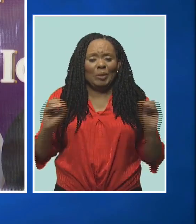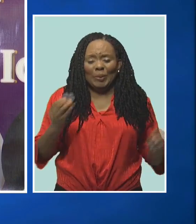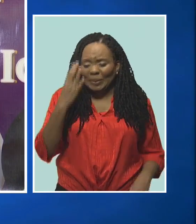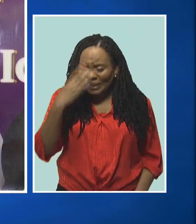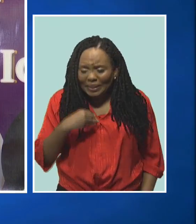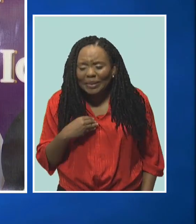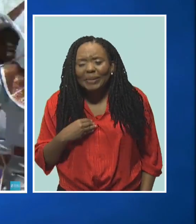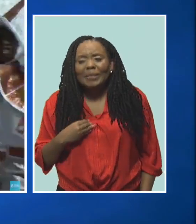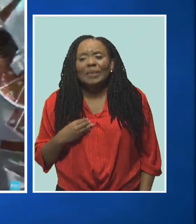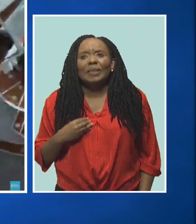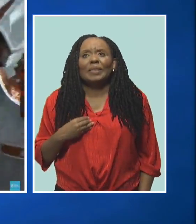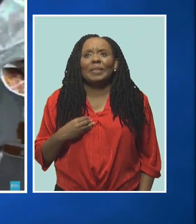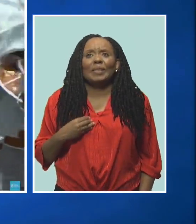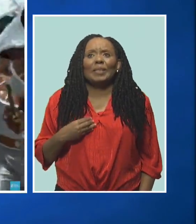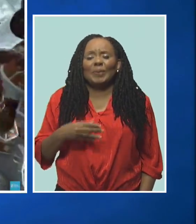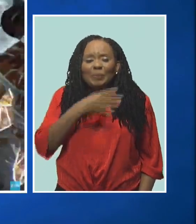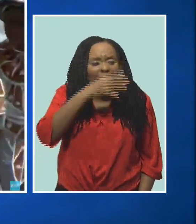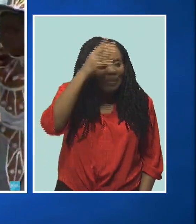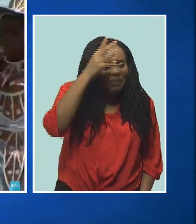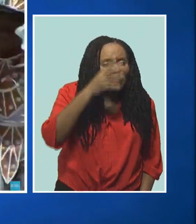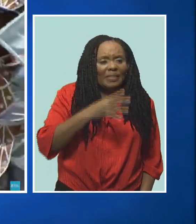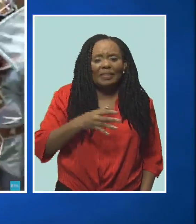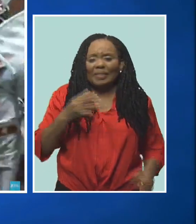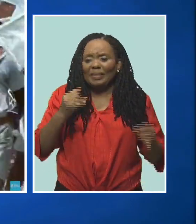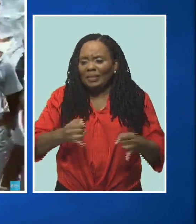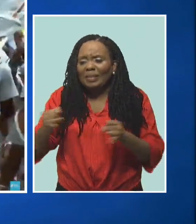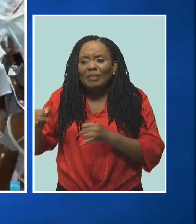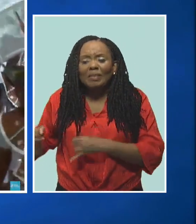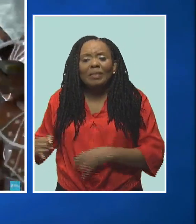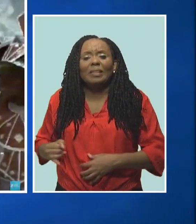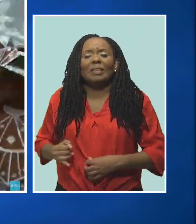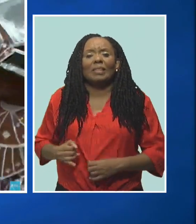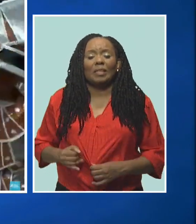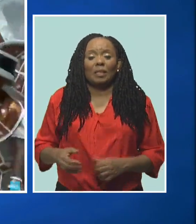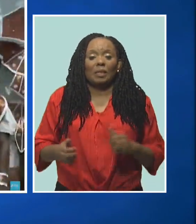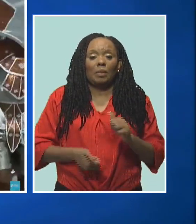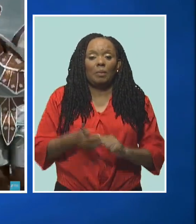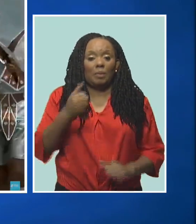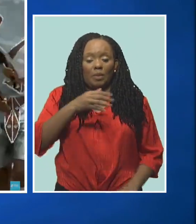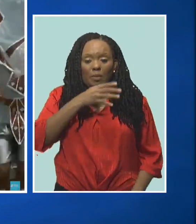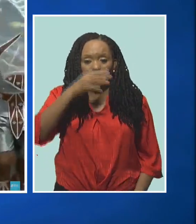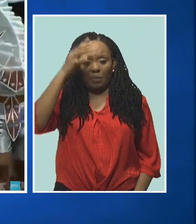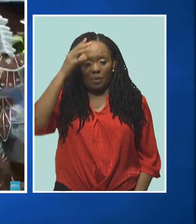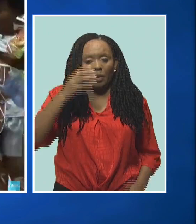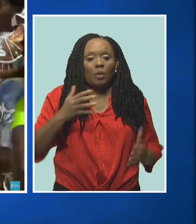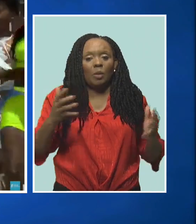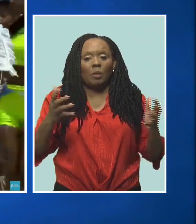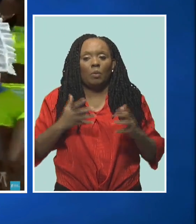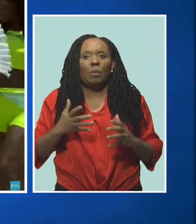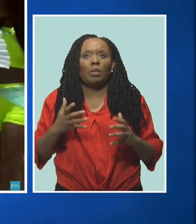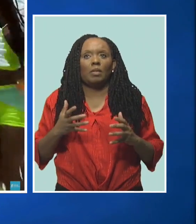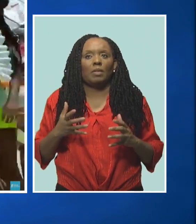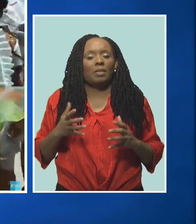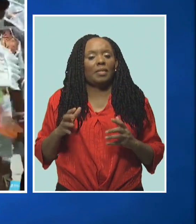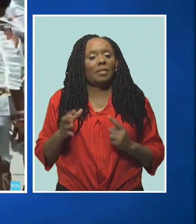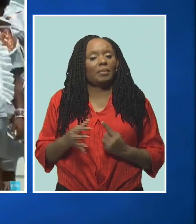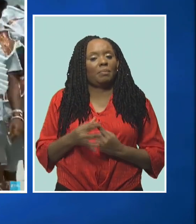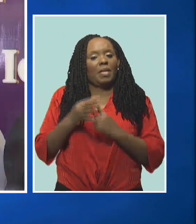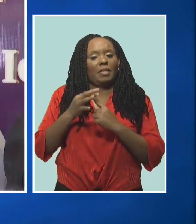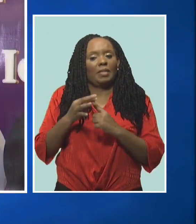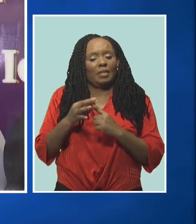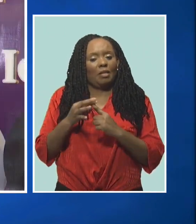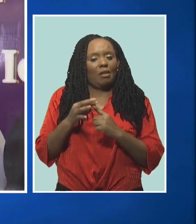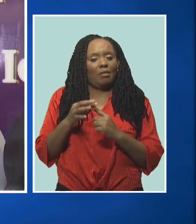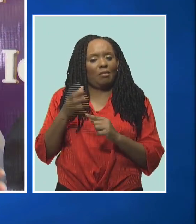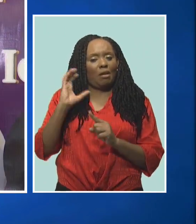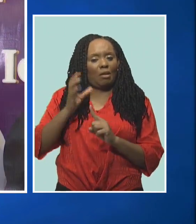dealing with parents individually, because most parents wanted their costumes customized. So